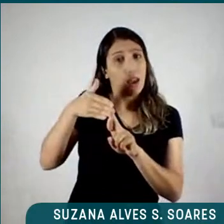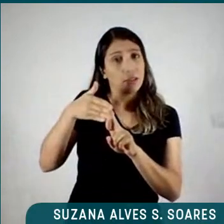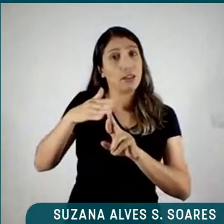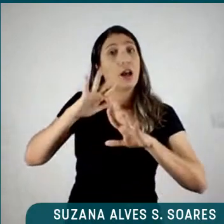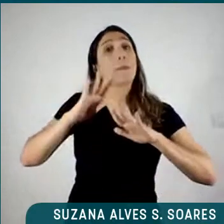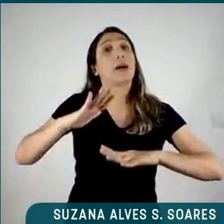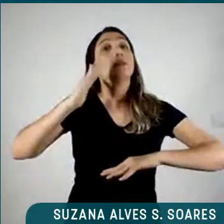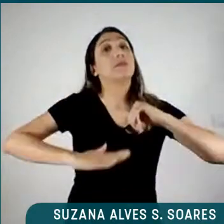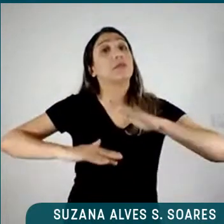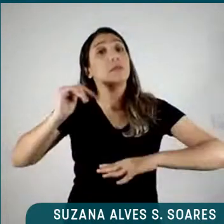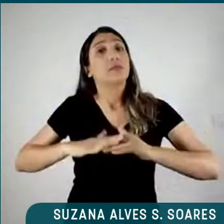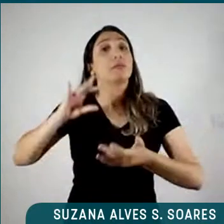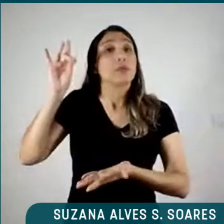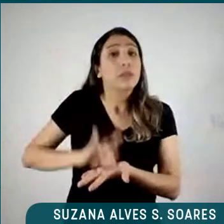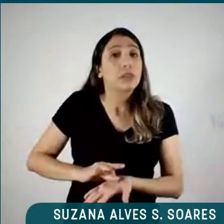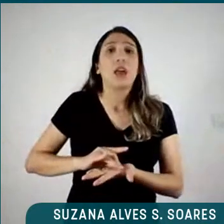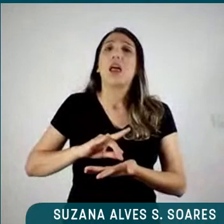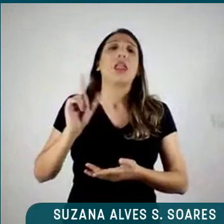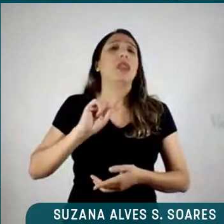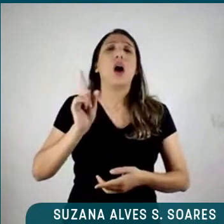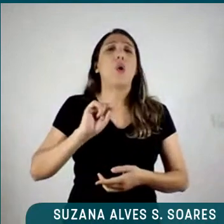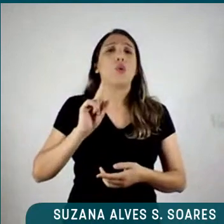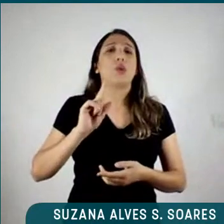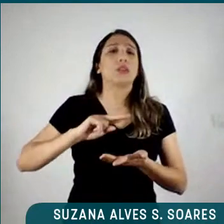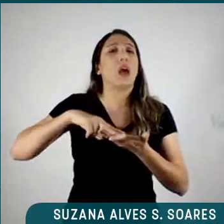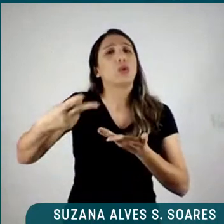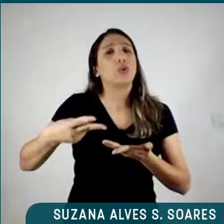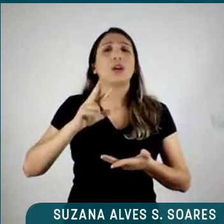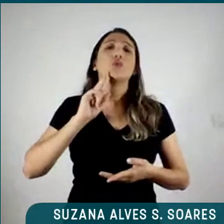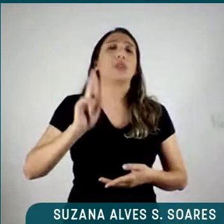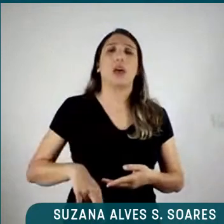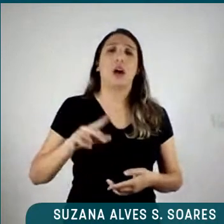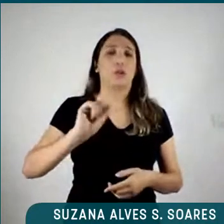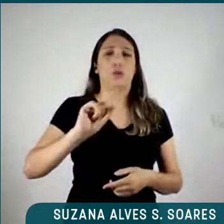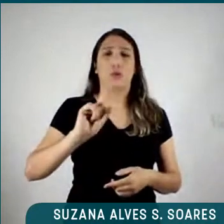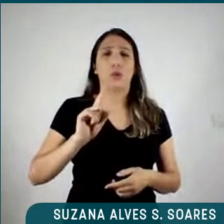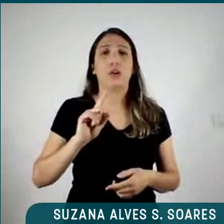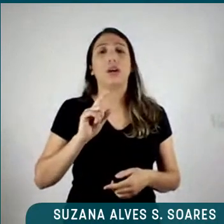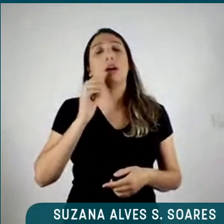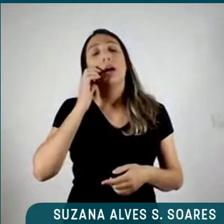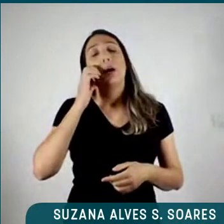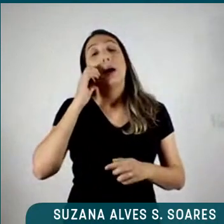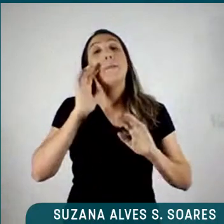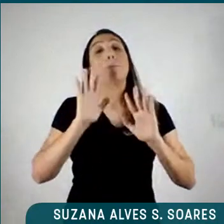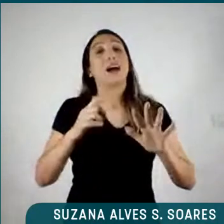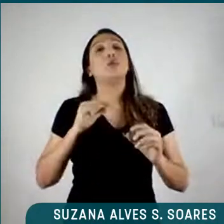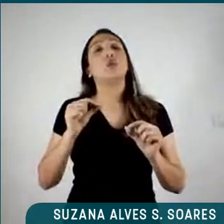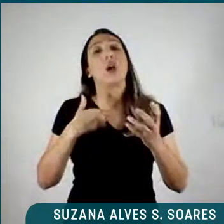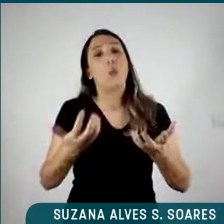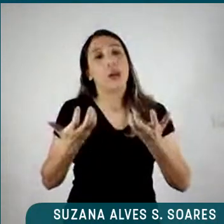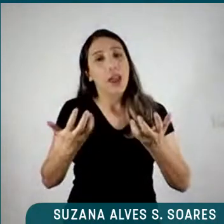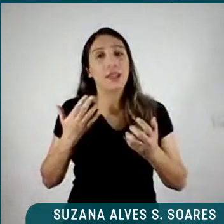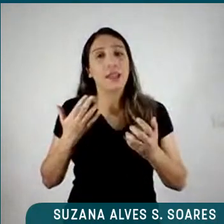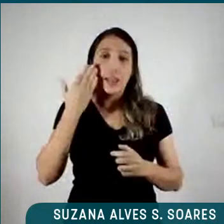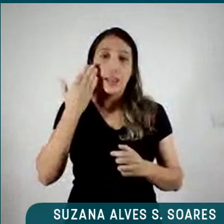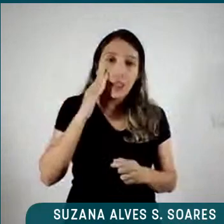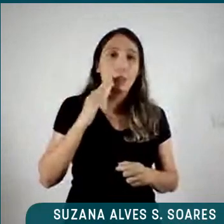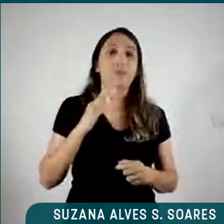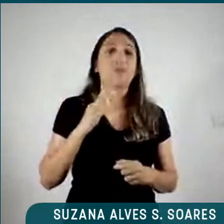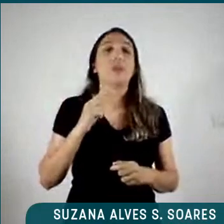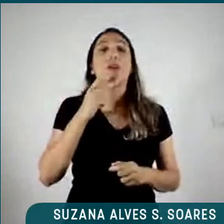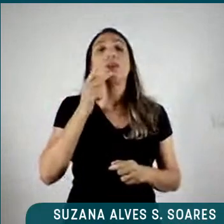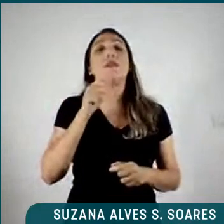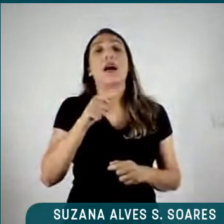in politics. Brazil has a quota of women in politics that is referenced all over the world, but it doesn't